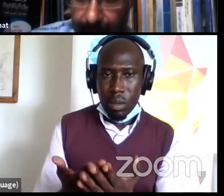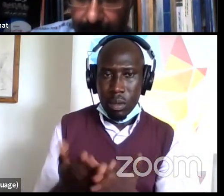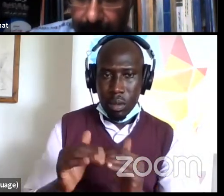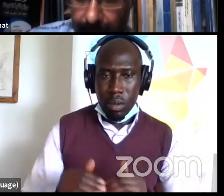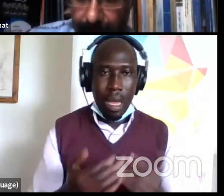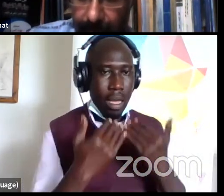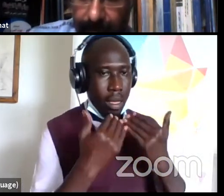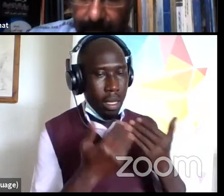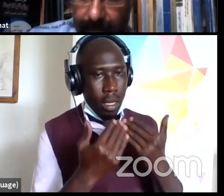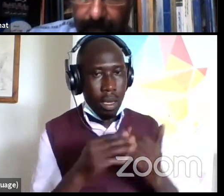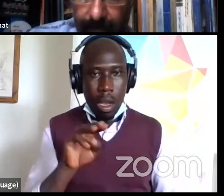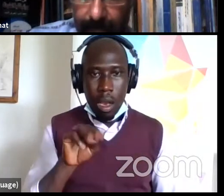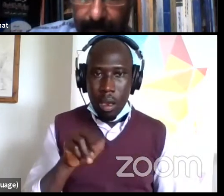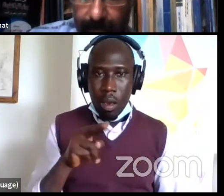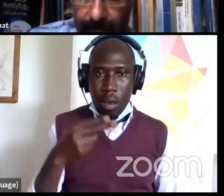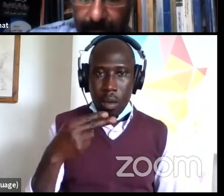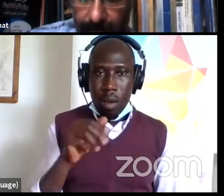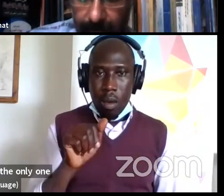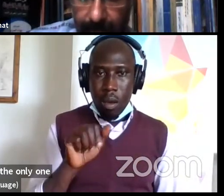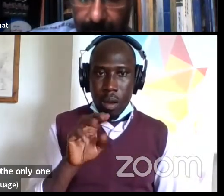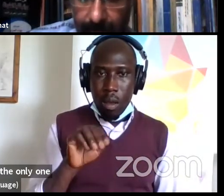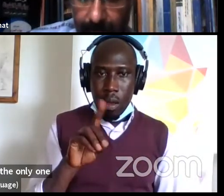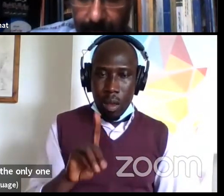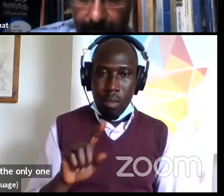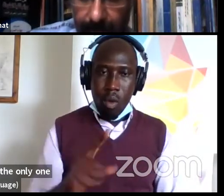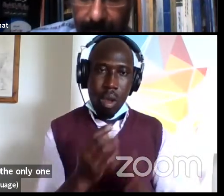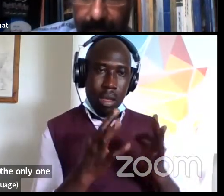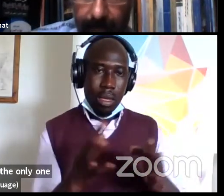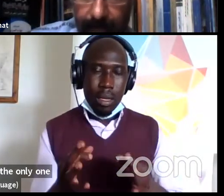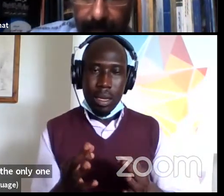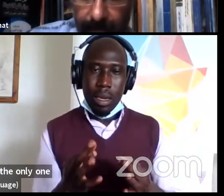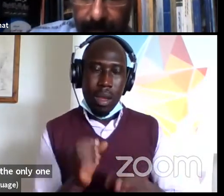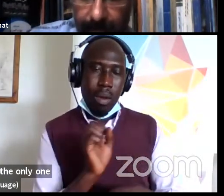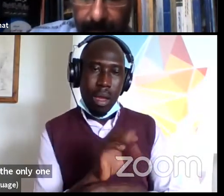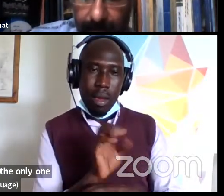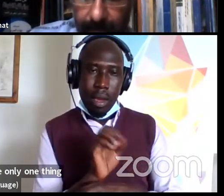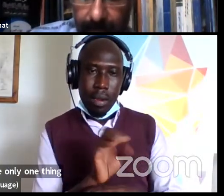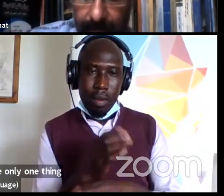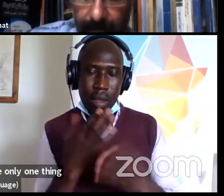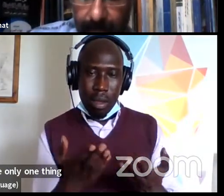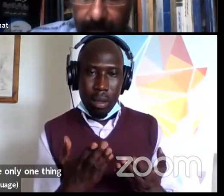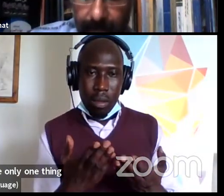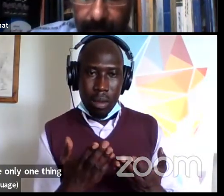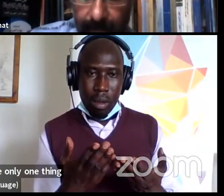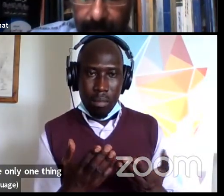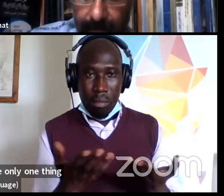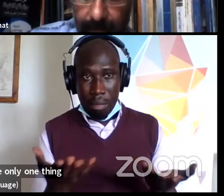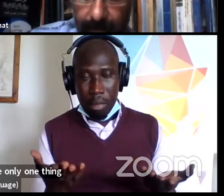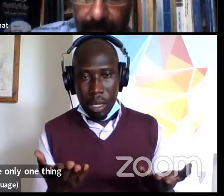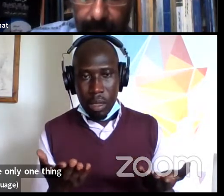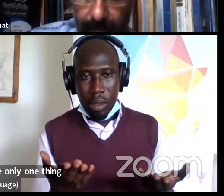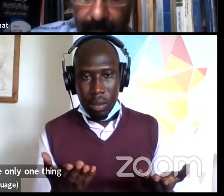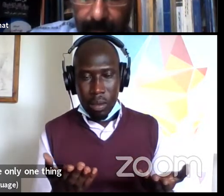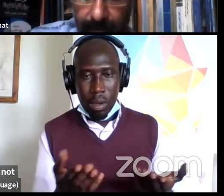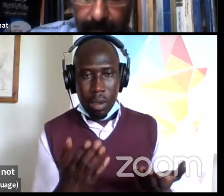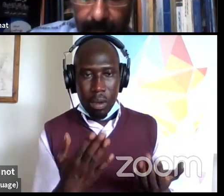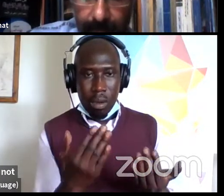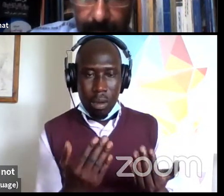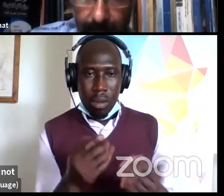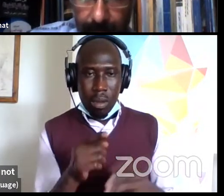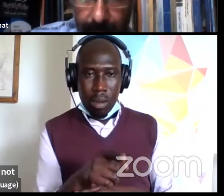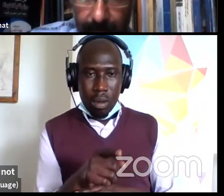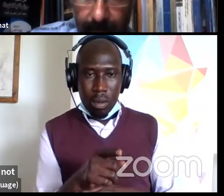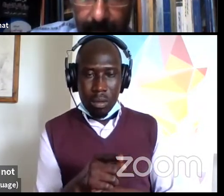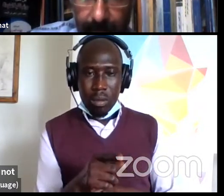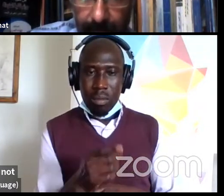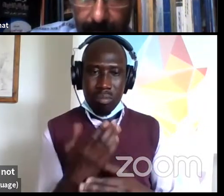Thank you, Mohammed. So yeah, I think the only one thing that I add that that perhaps is not pertaining to a law